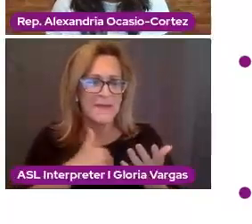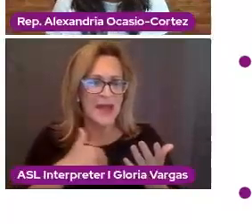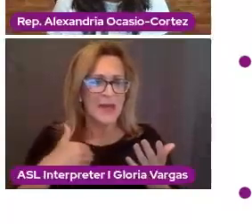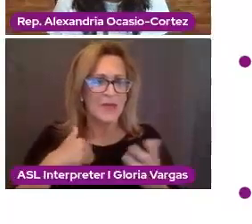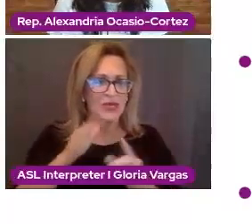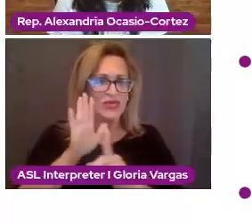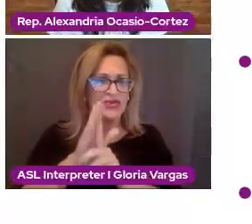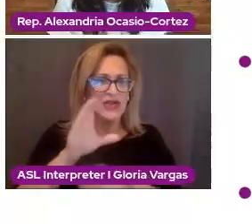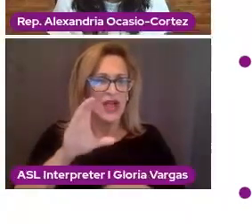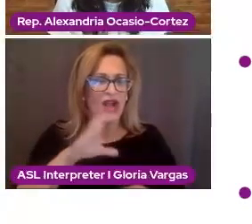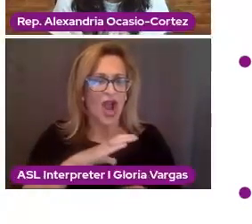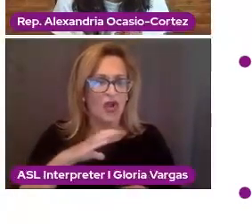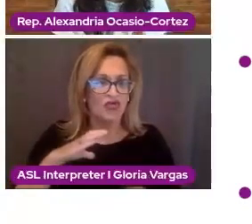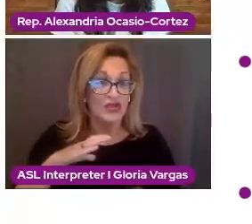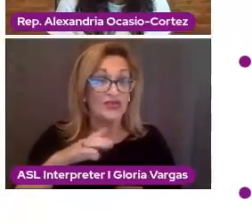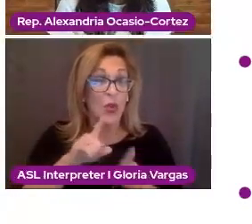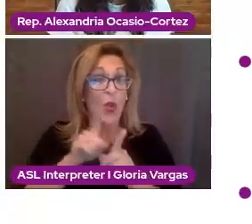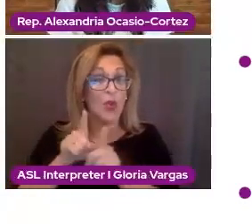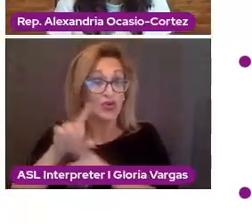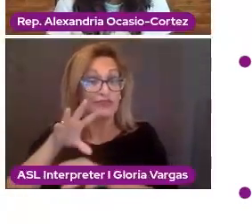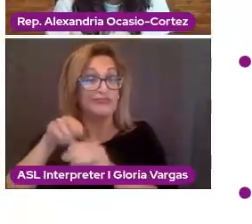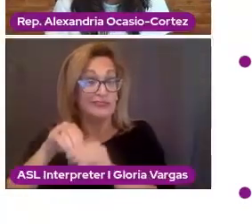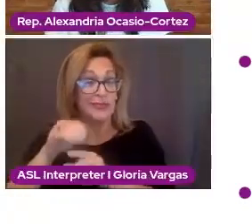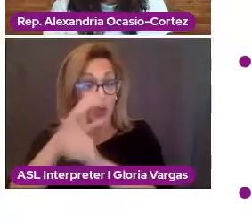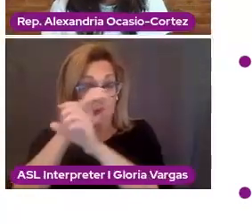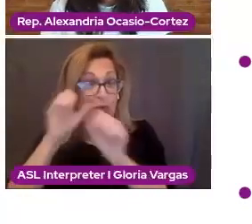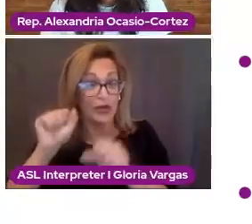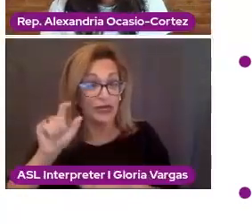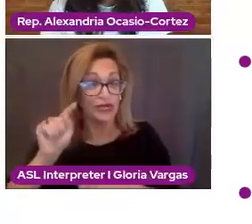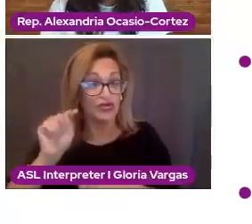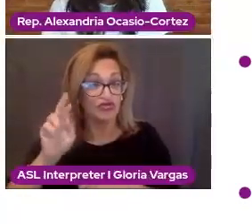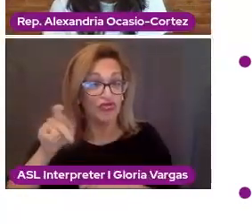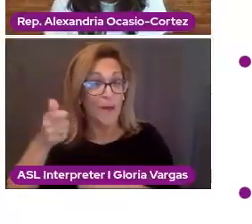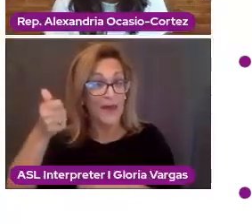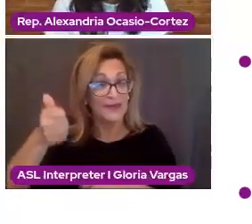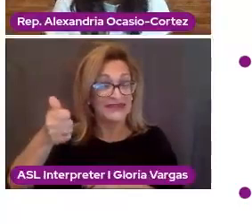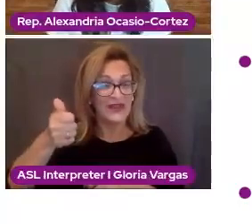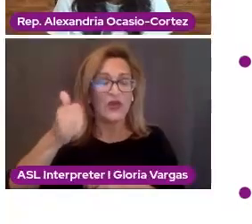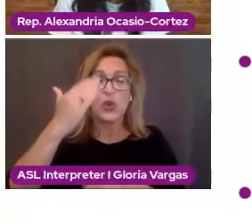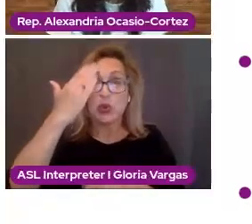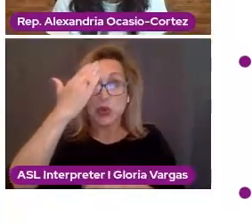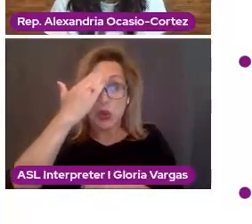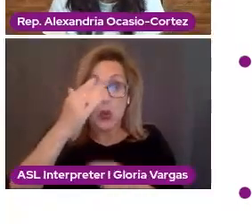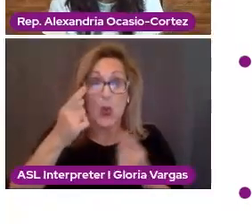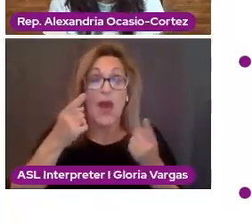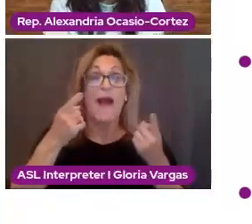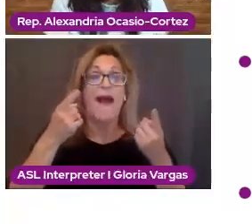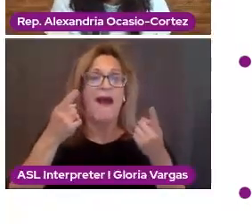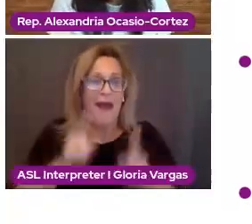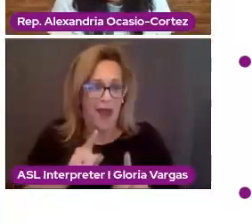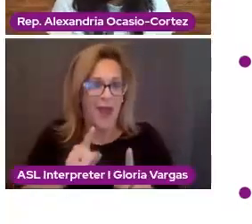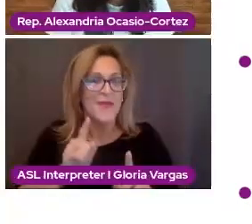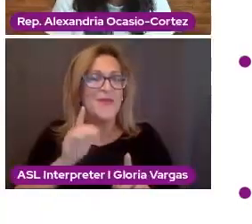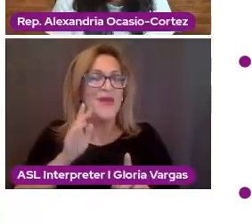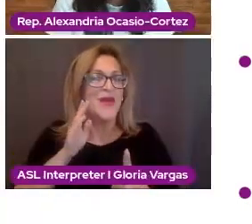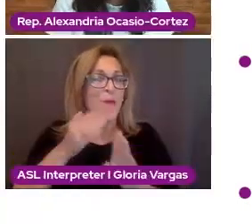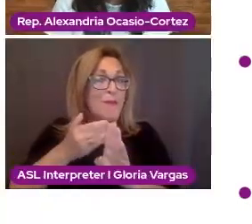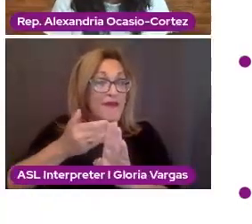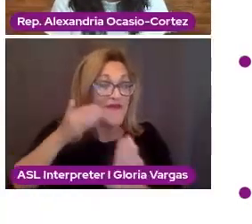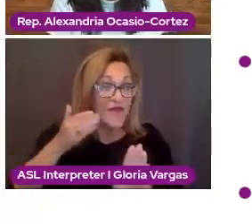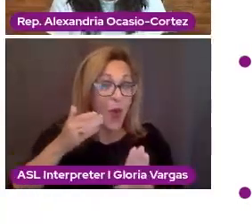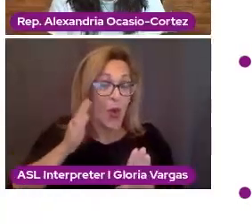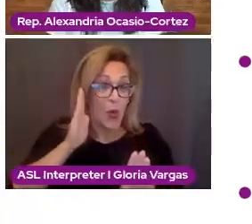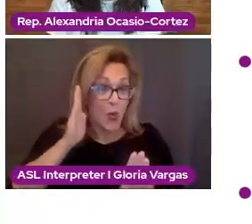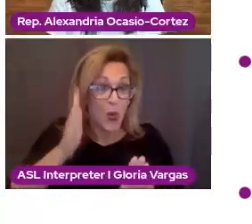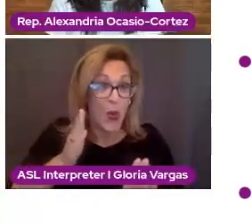himself, that they knew that the events of January 6th were happening. They knew in advance that it would be